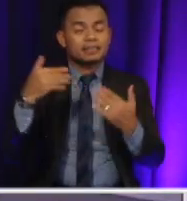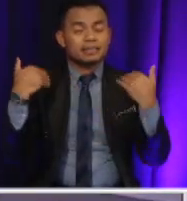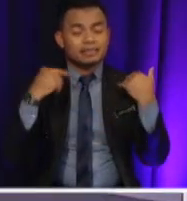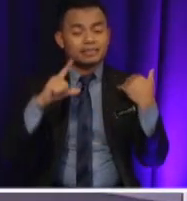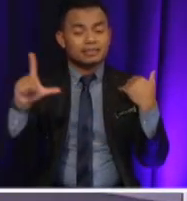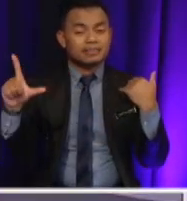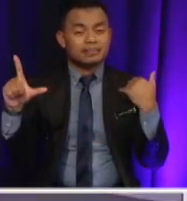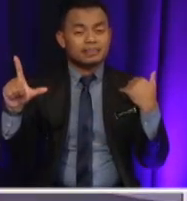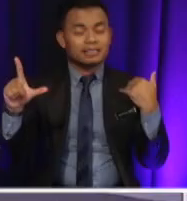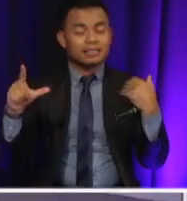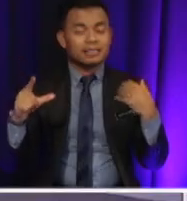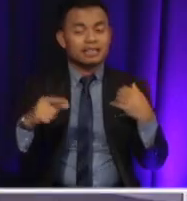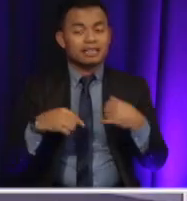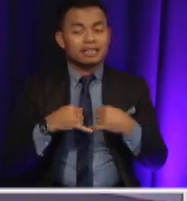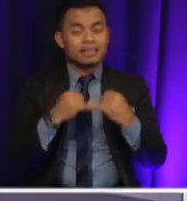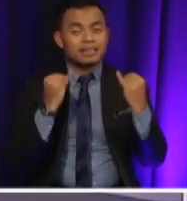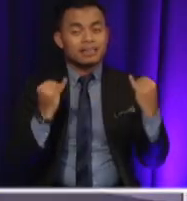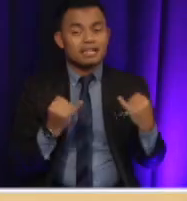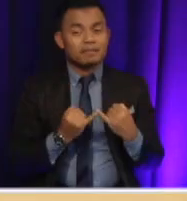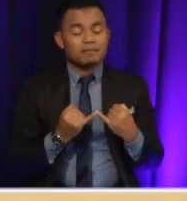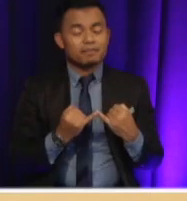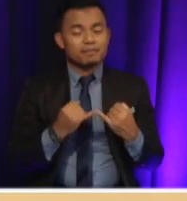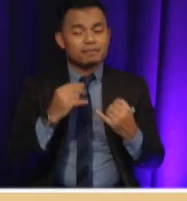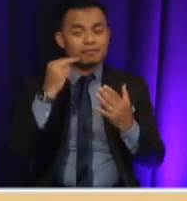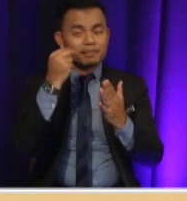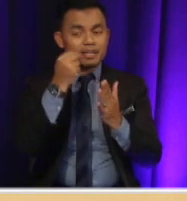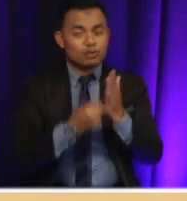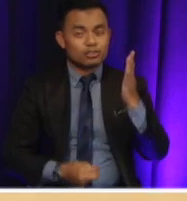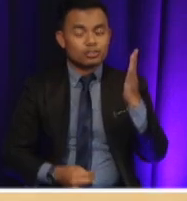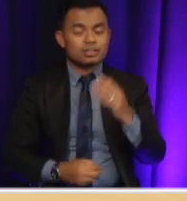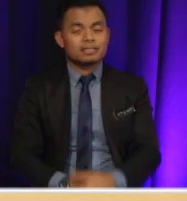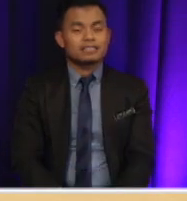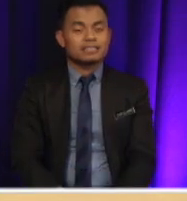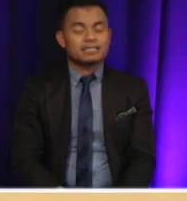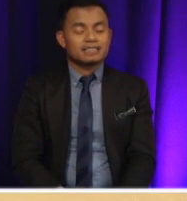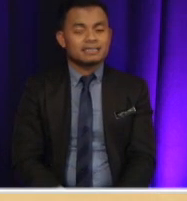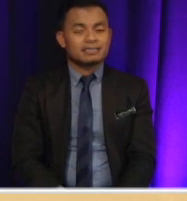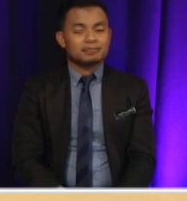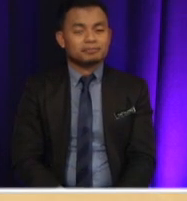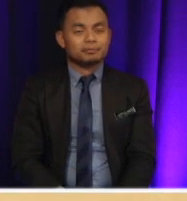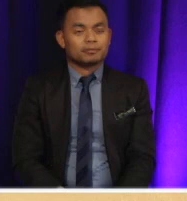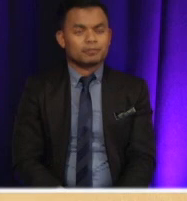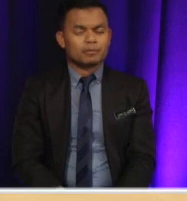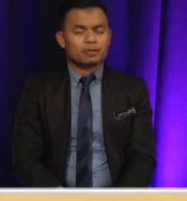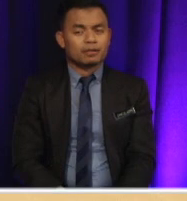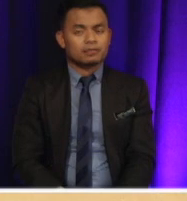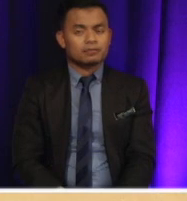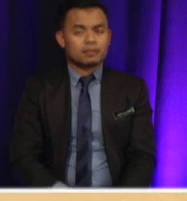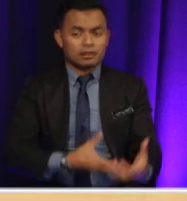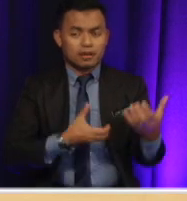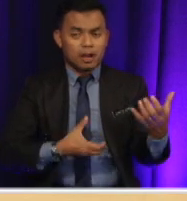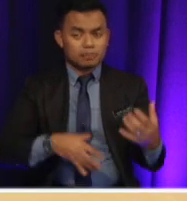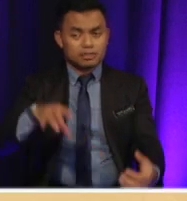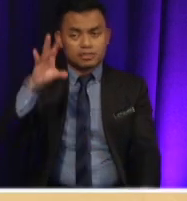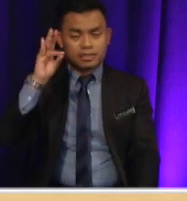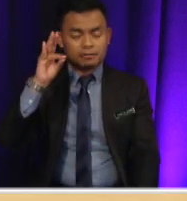love note or a thank you note to, and I chose the action man. Okay. The arm is severed. So this is